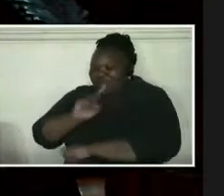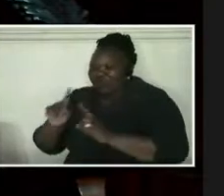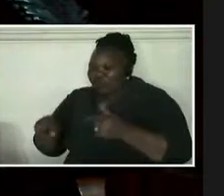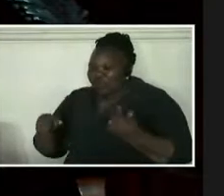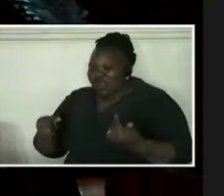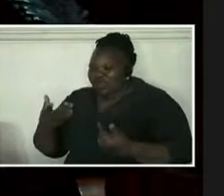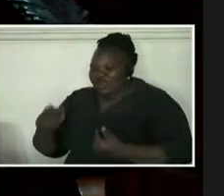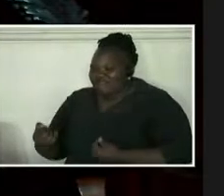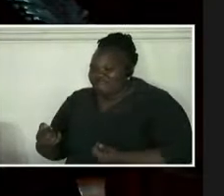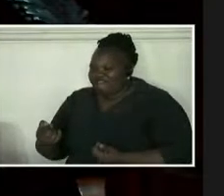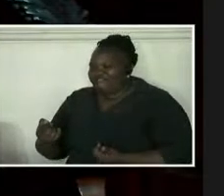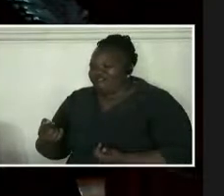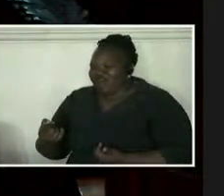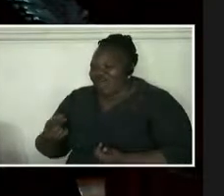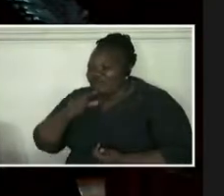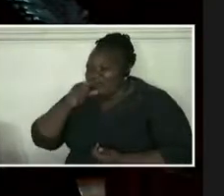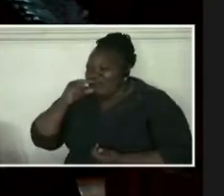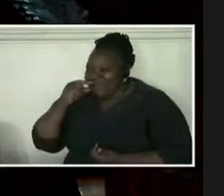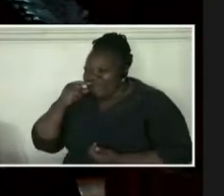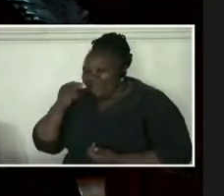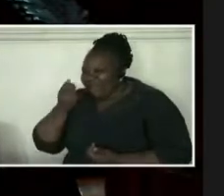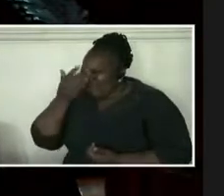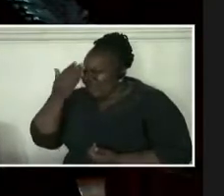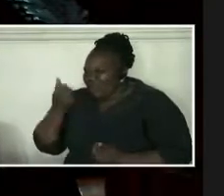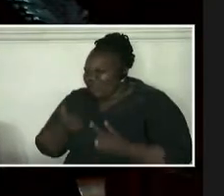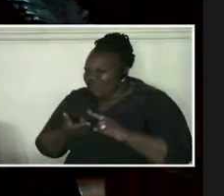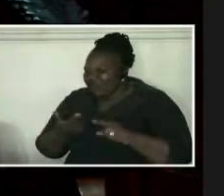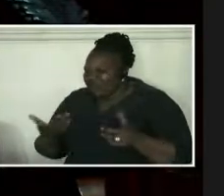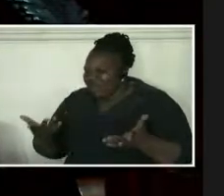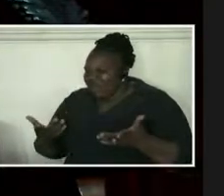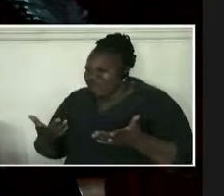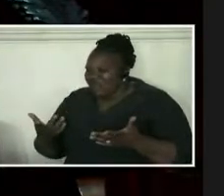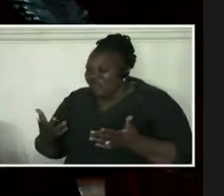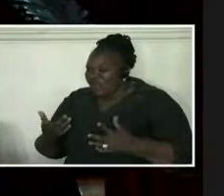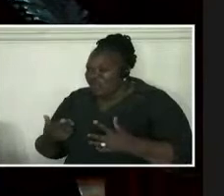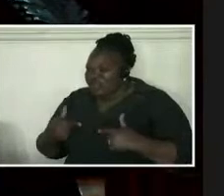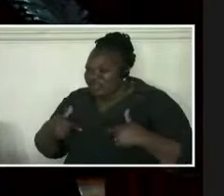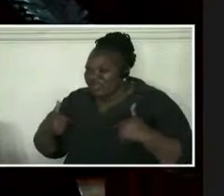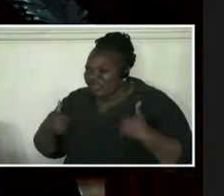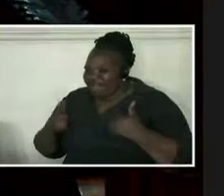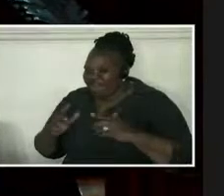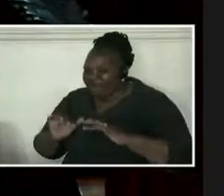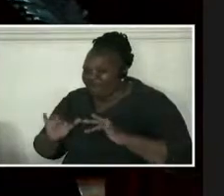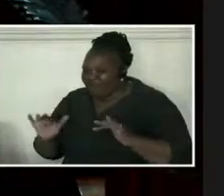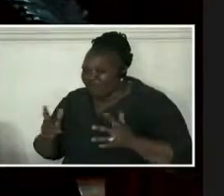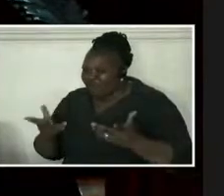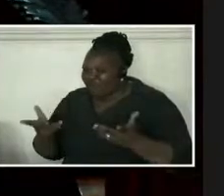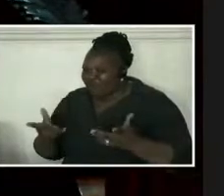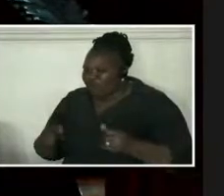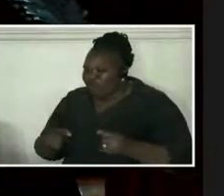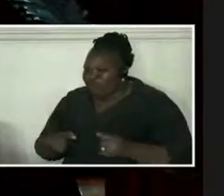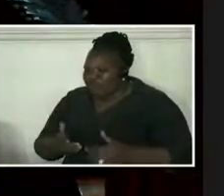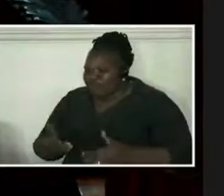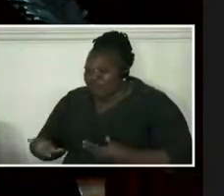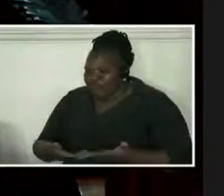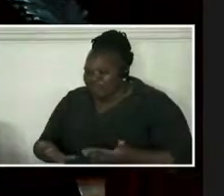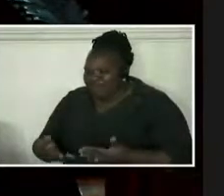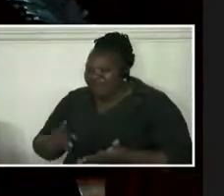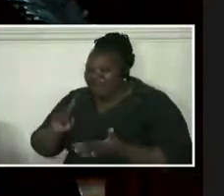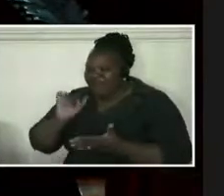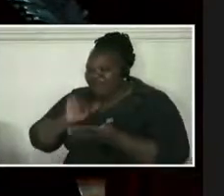are obscure colonial or have no significance to the lives of the communities in which they are situated and which they saved